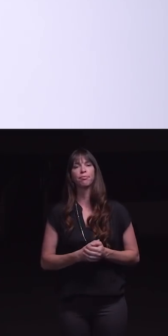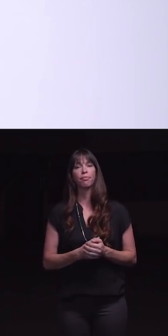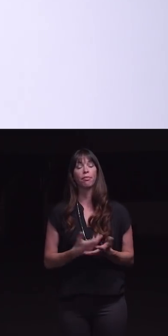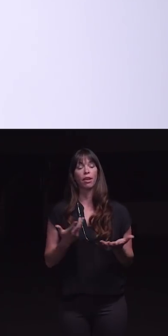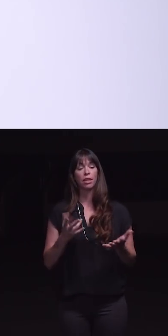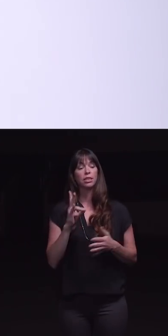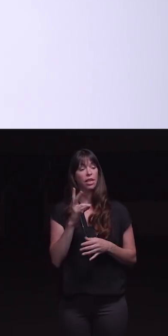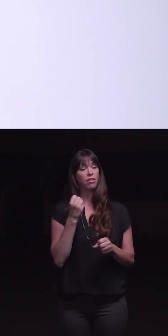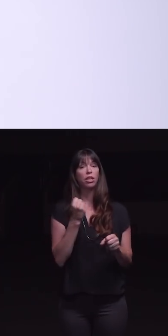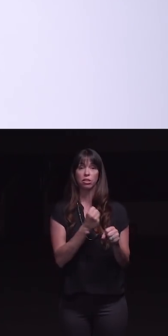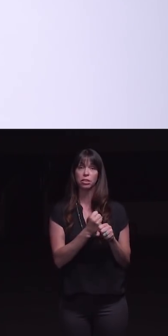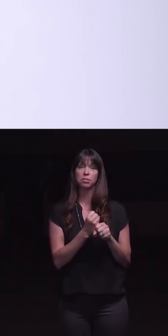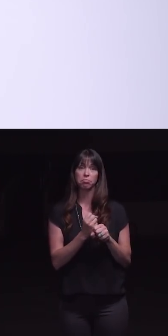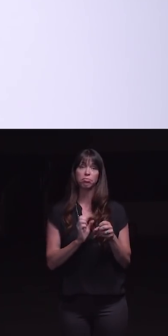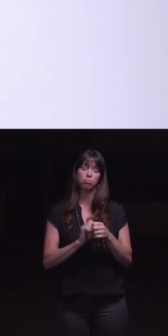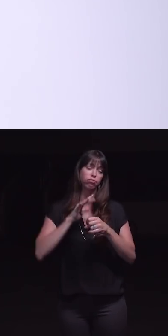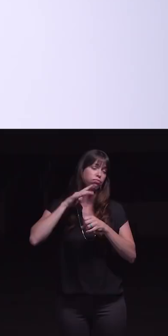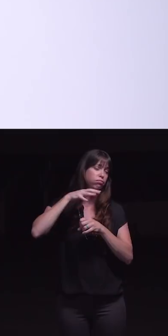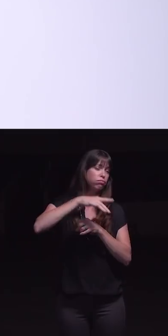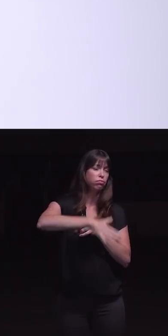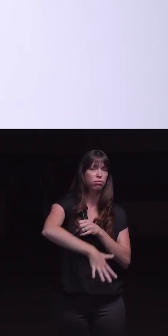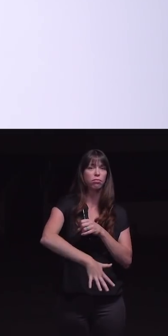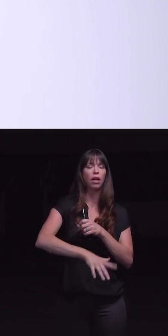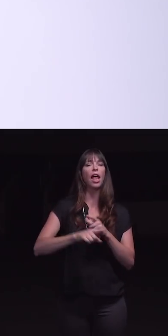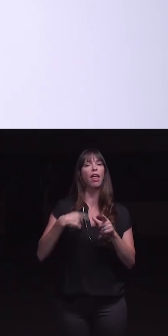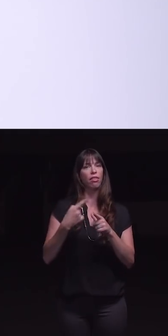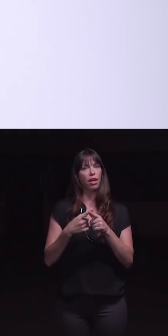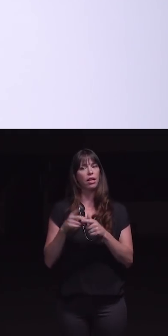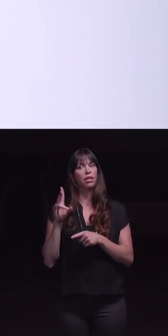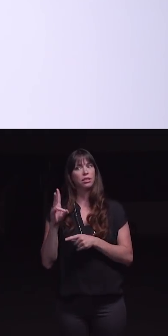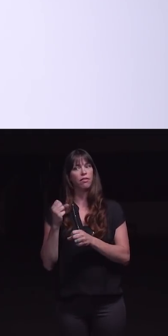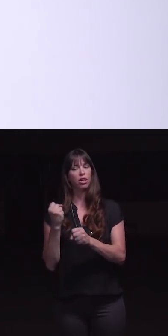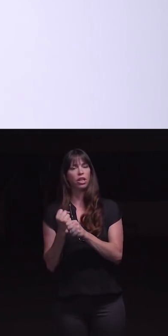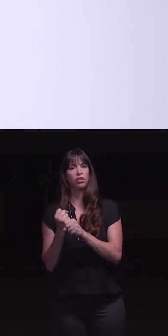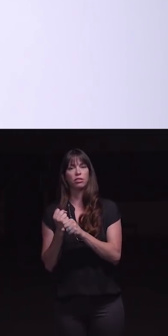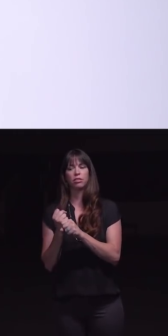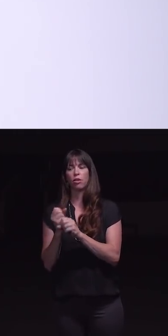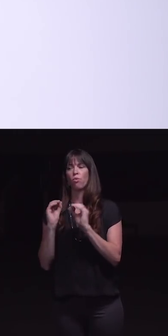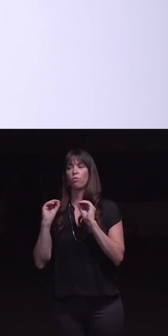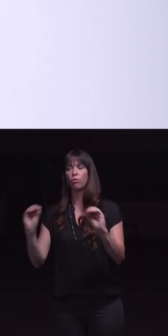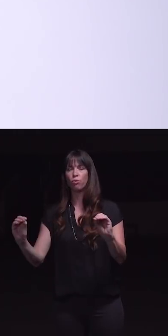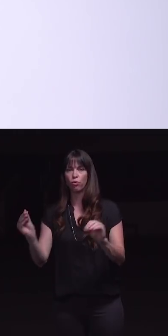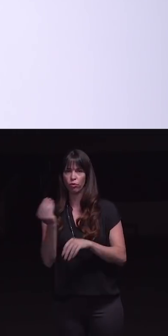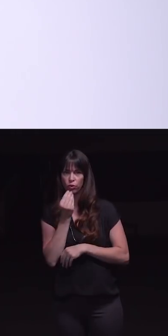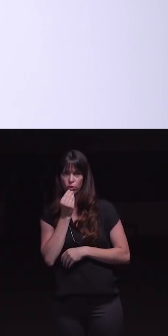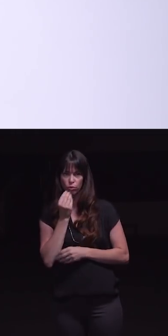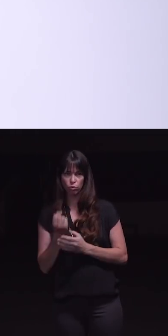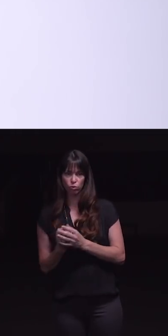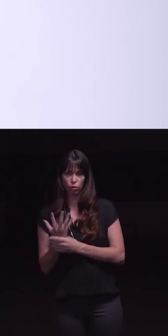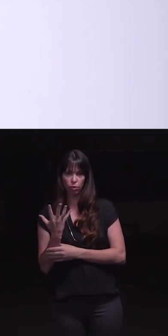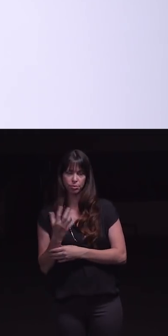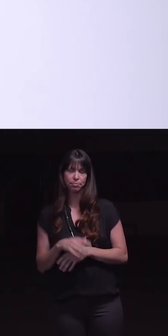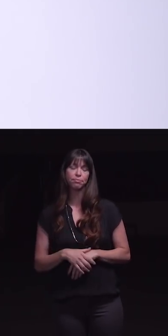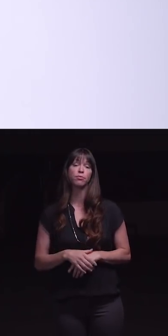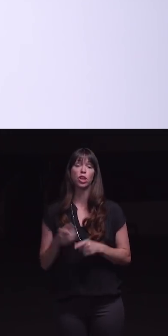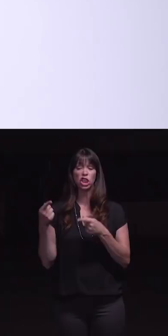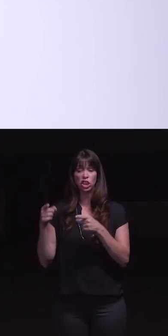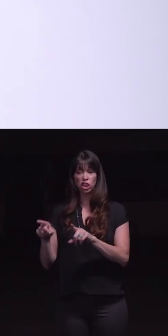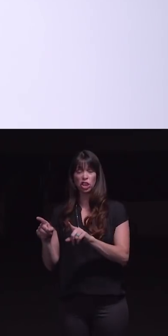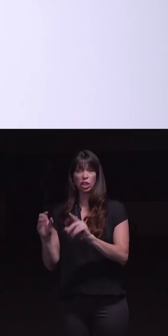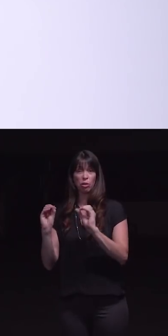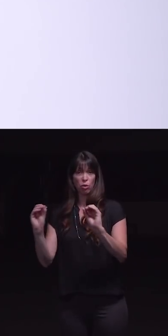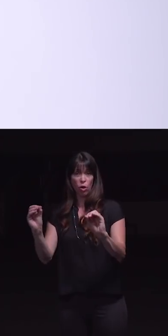just as the dream had predicted, 7 years of feasting, 7 years of famine. In the middle of the famine, these other nations began